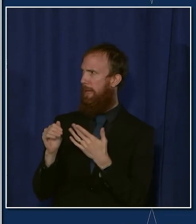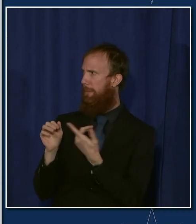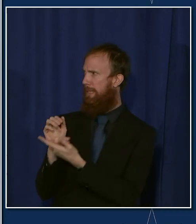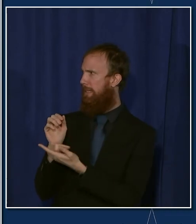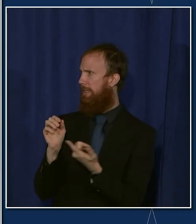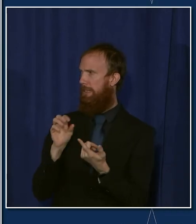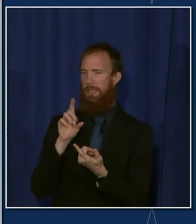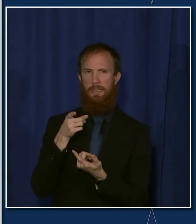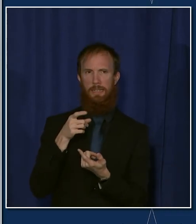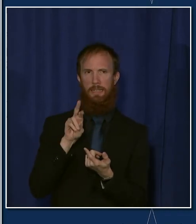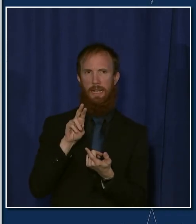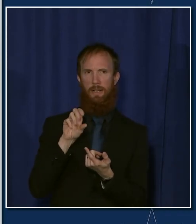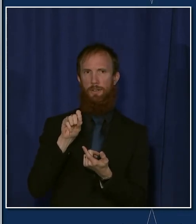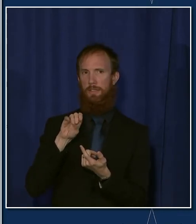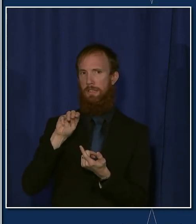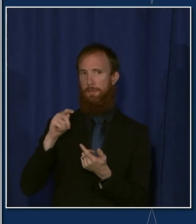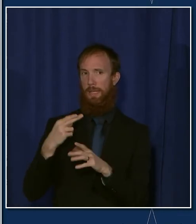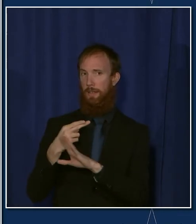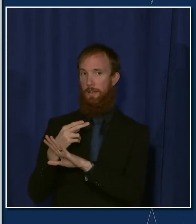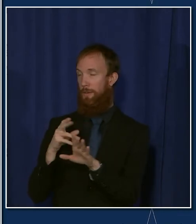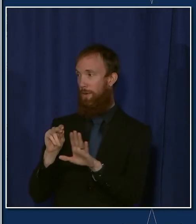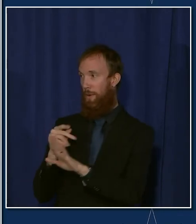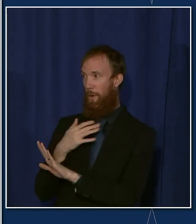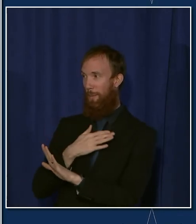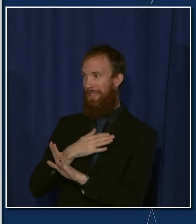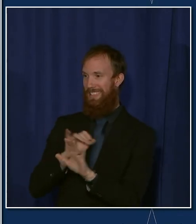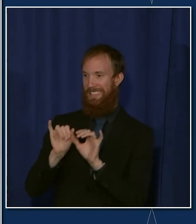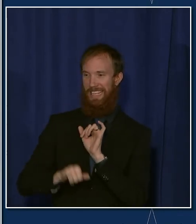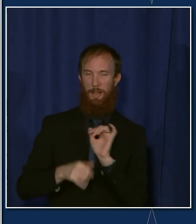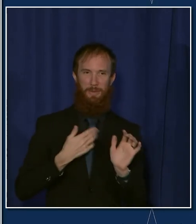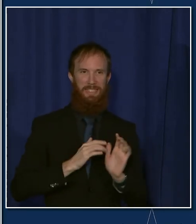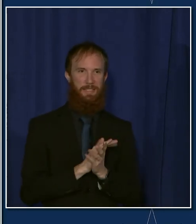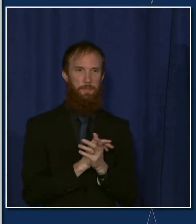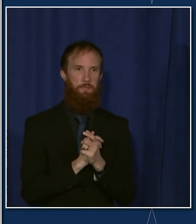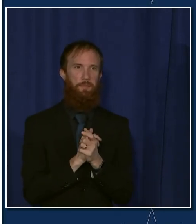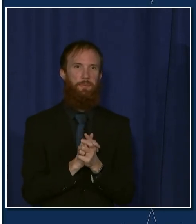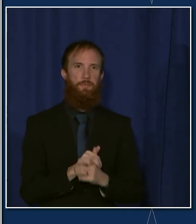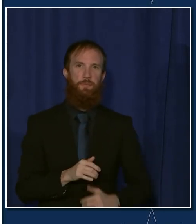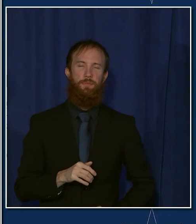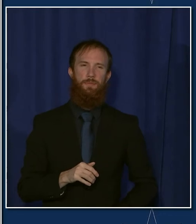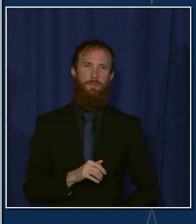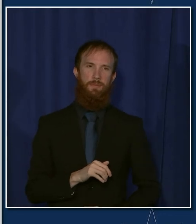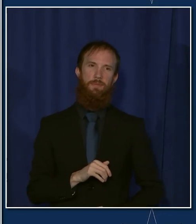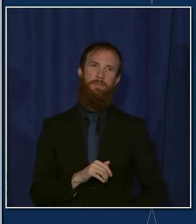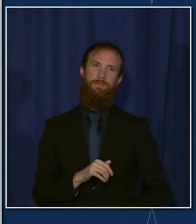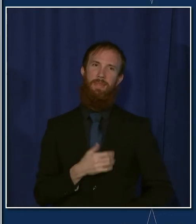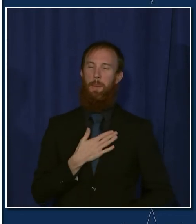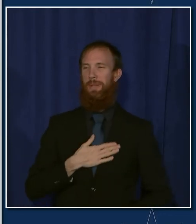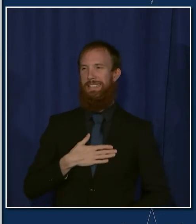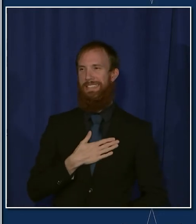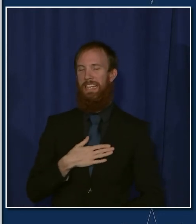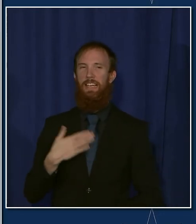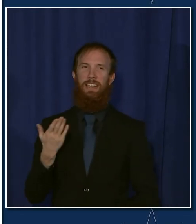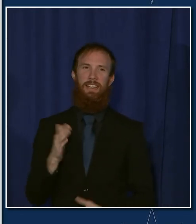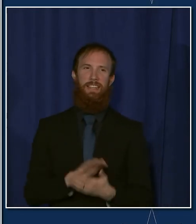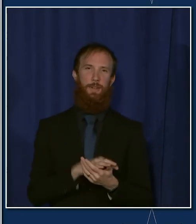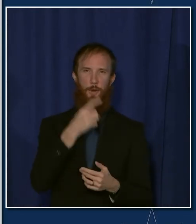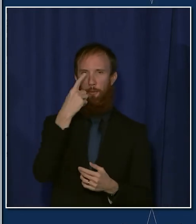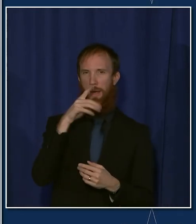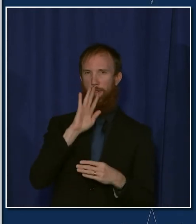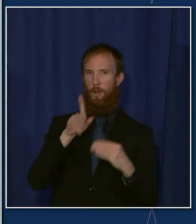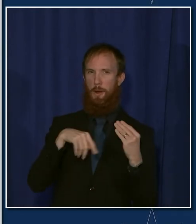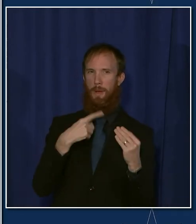Doctors Smith or Green want to address it as well, no, stay up there, please. How is the city? Please, can you talk about how the